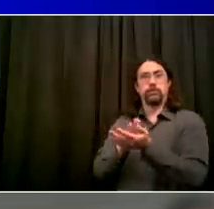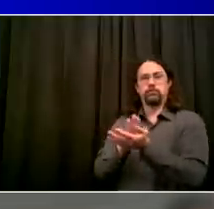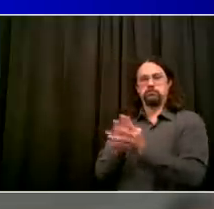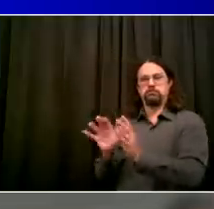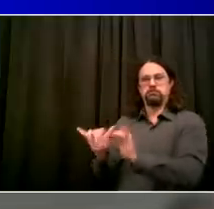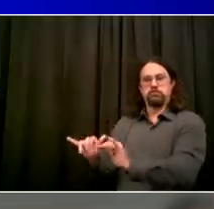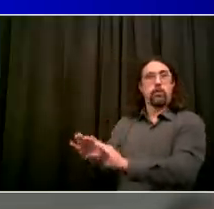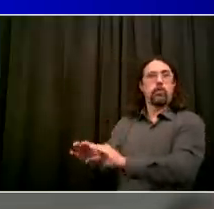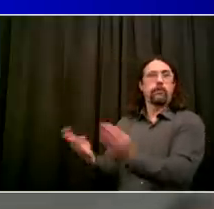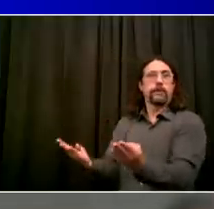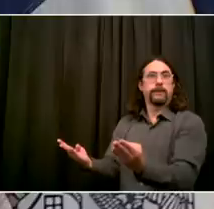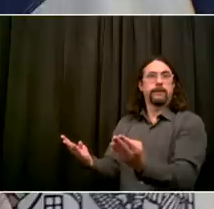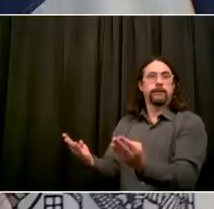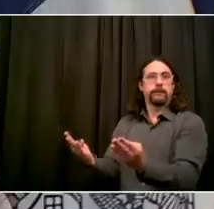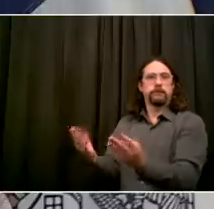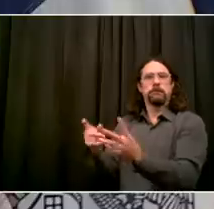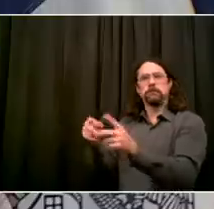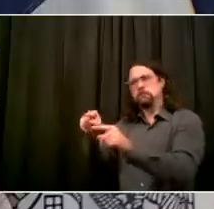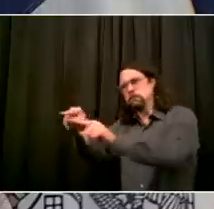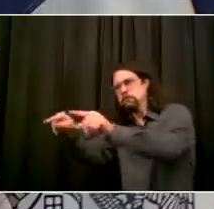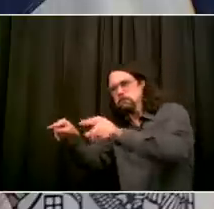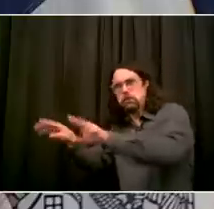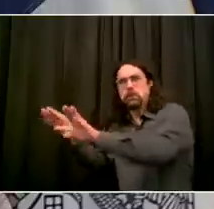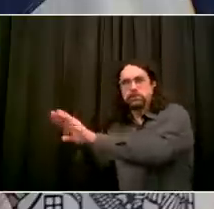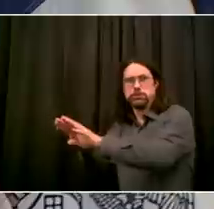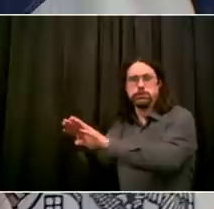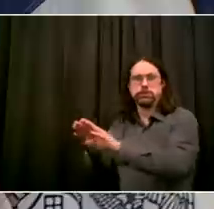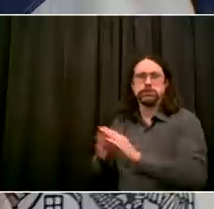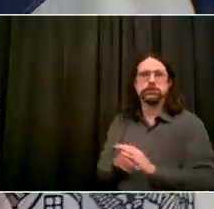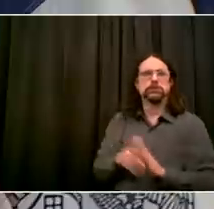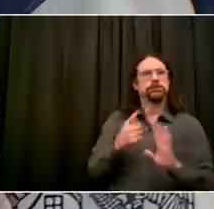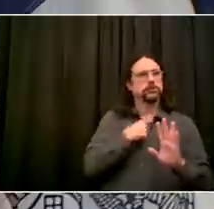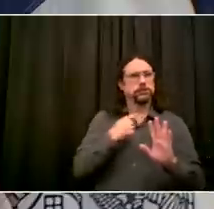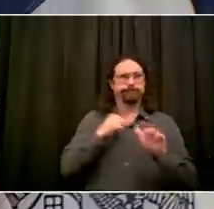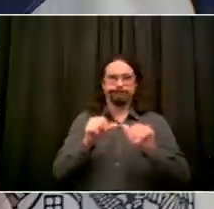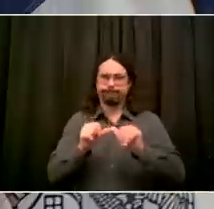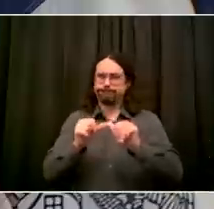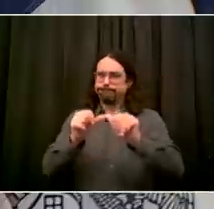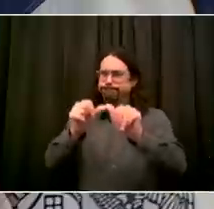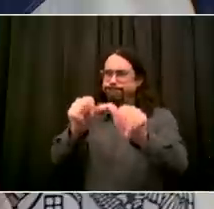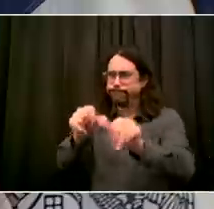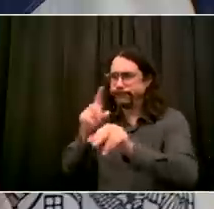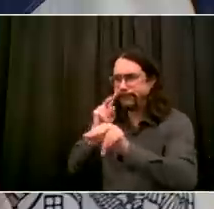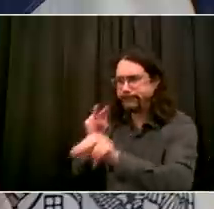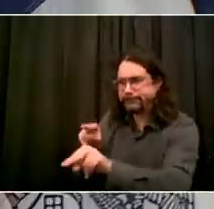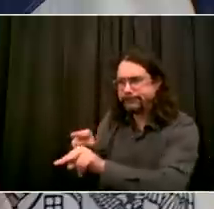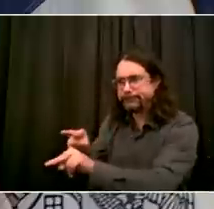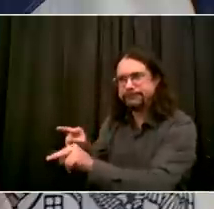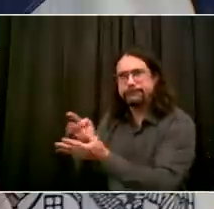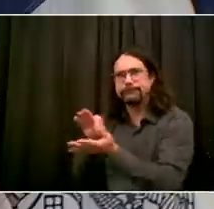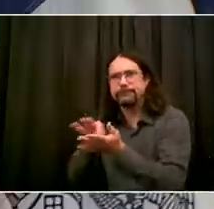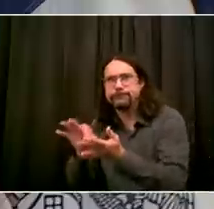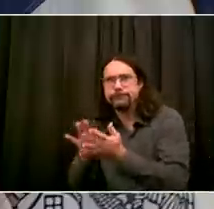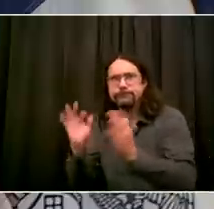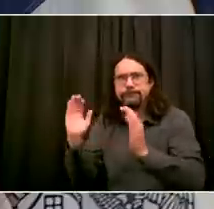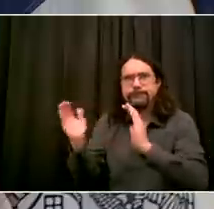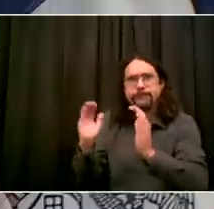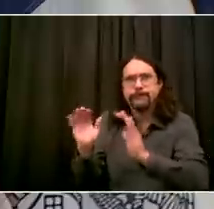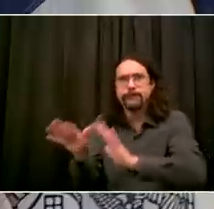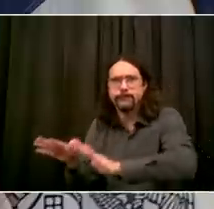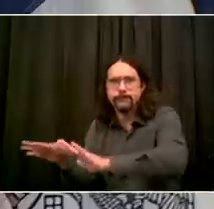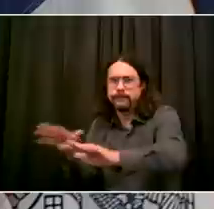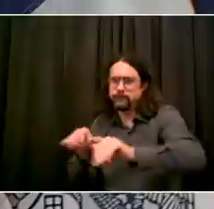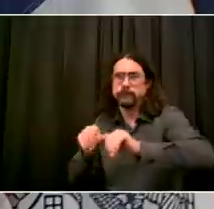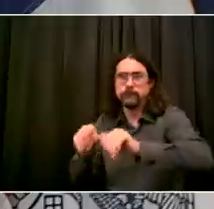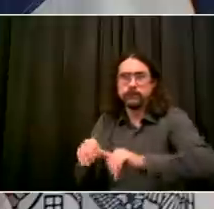morning. I spoke with the governor, and our teams have been talking throughout the day yesterday, constructive conversations, productive conversations are going to continue into